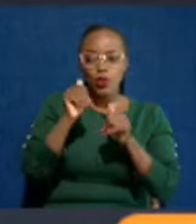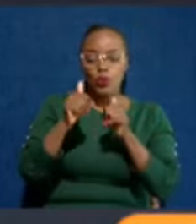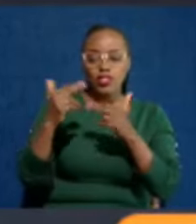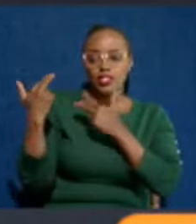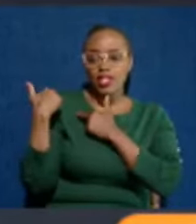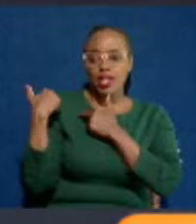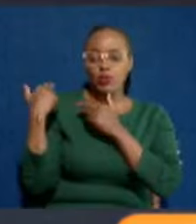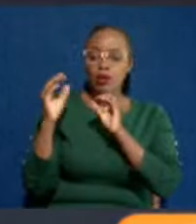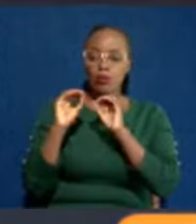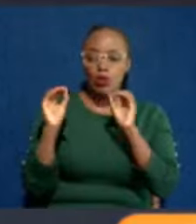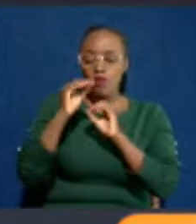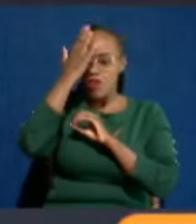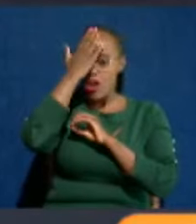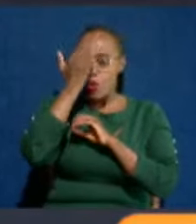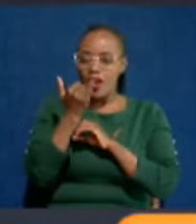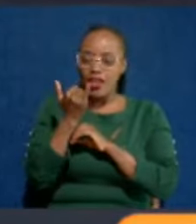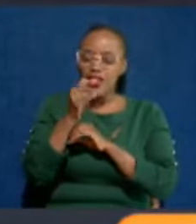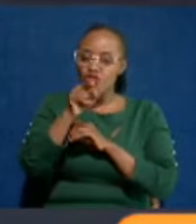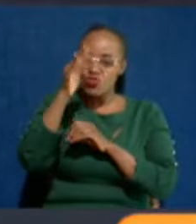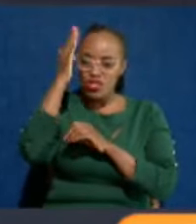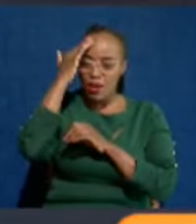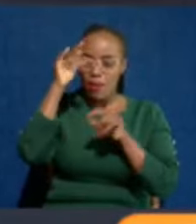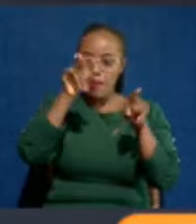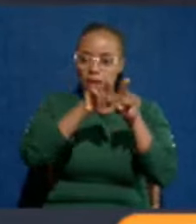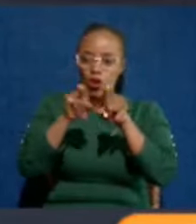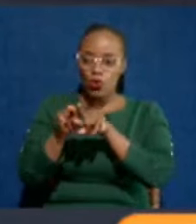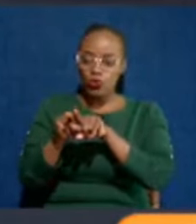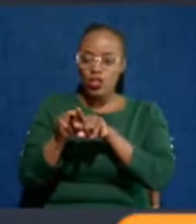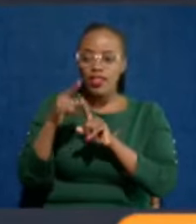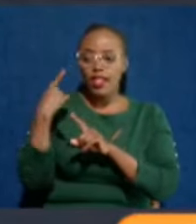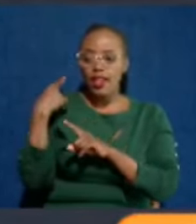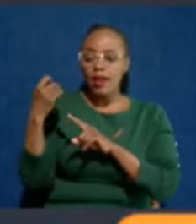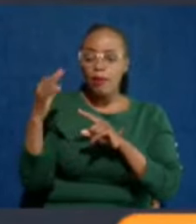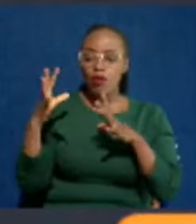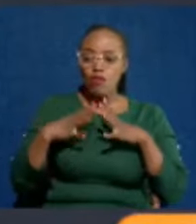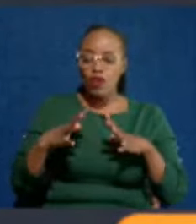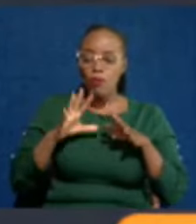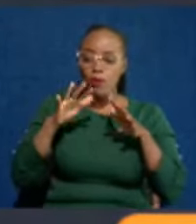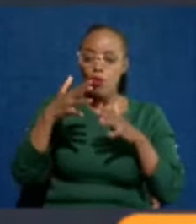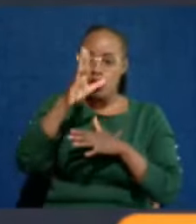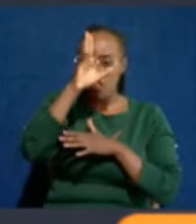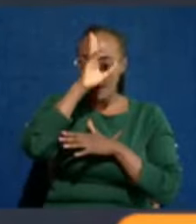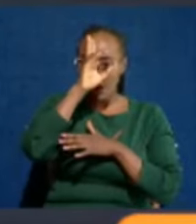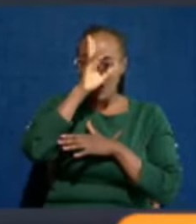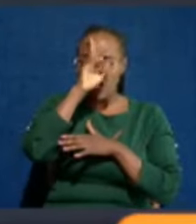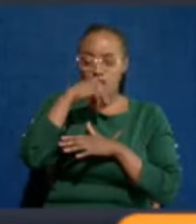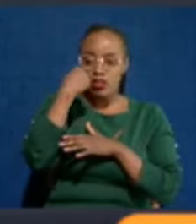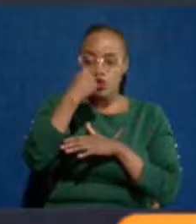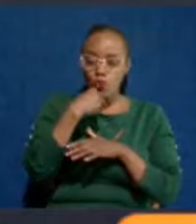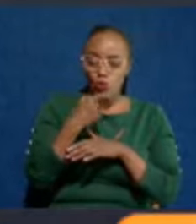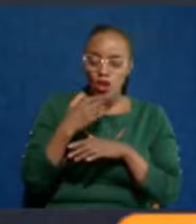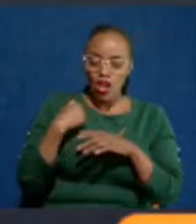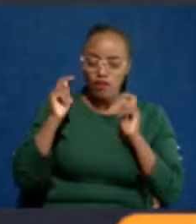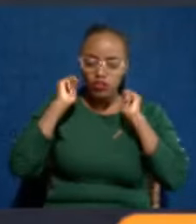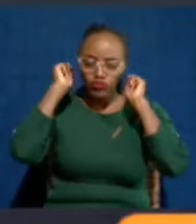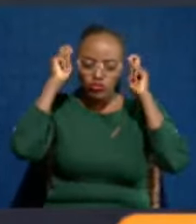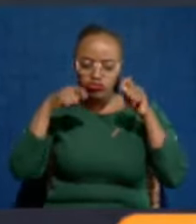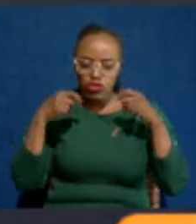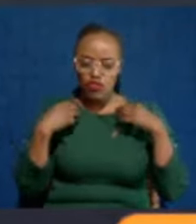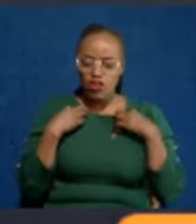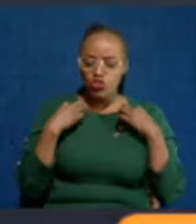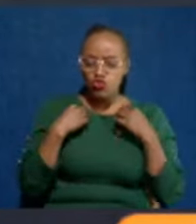unaccountable. Because you need to also remember the number of people or policemen in hoods, the